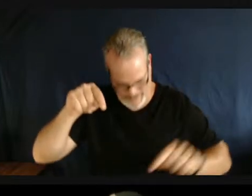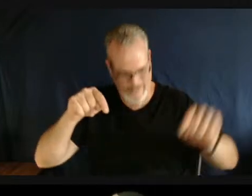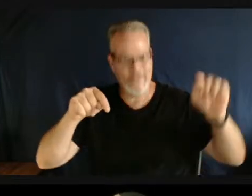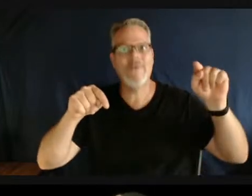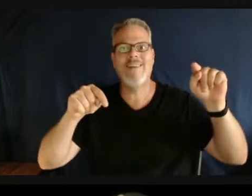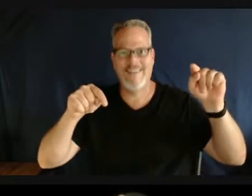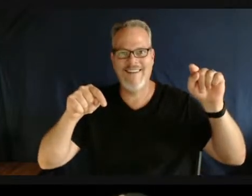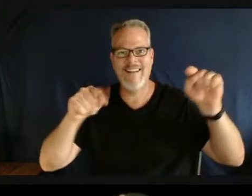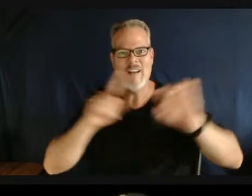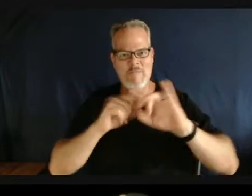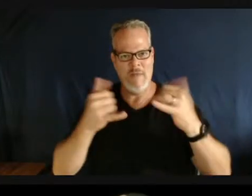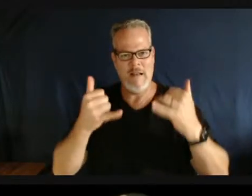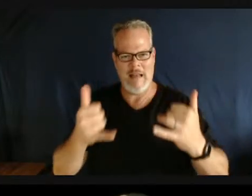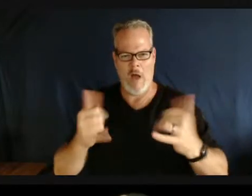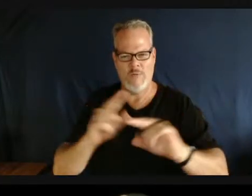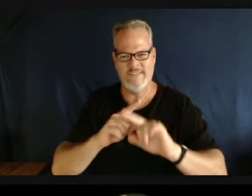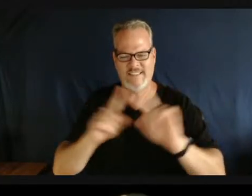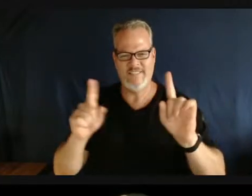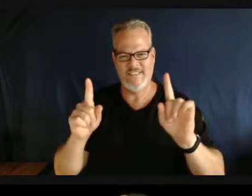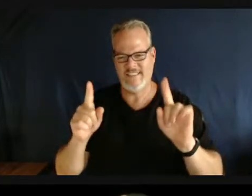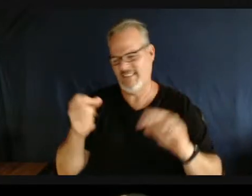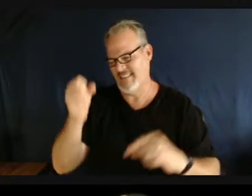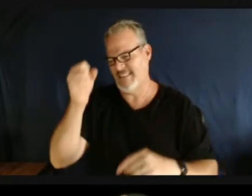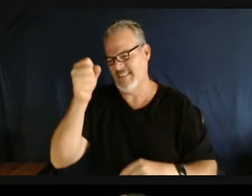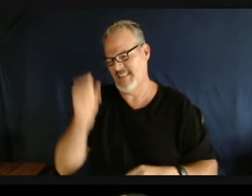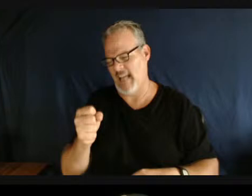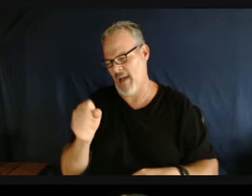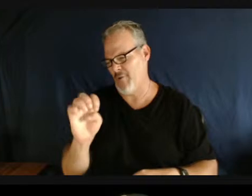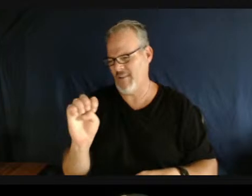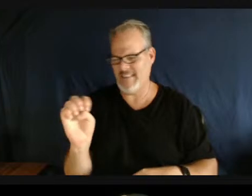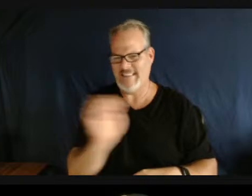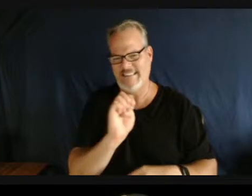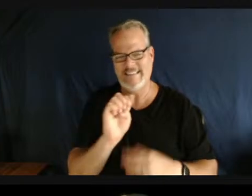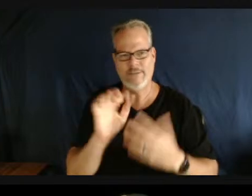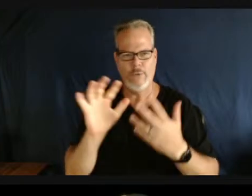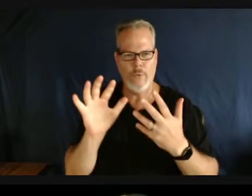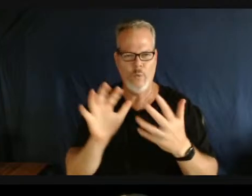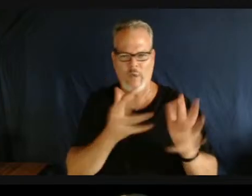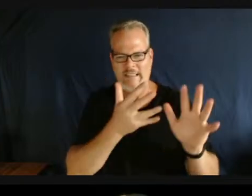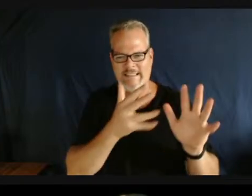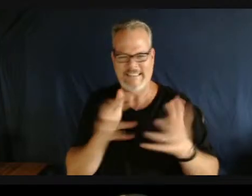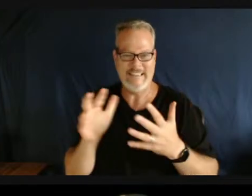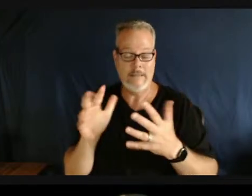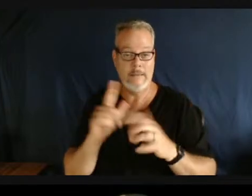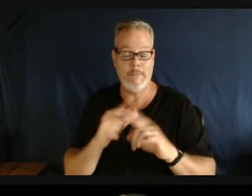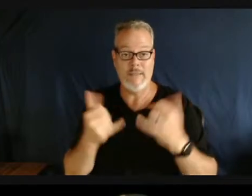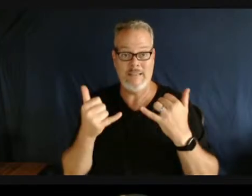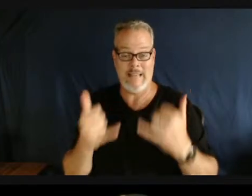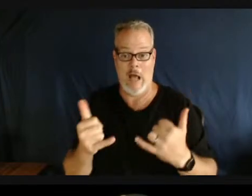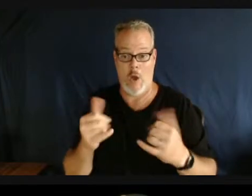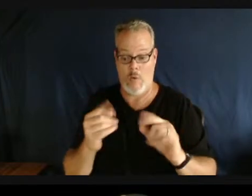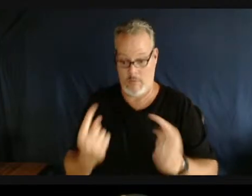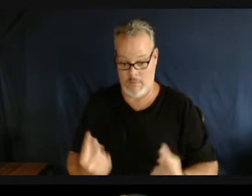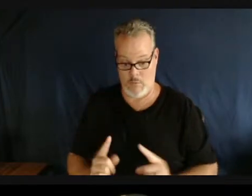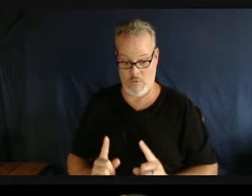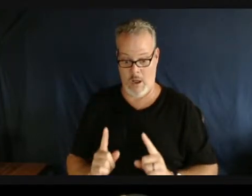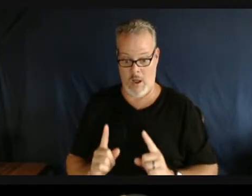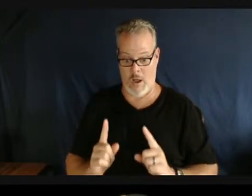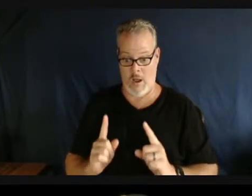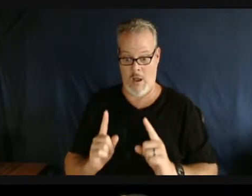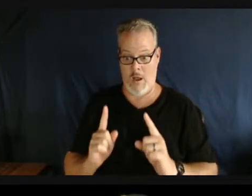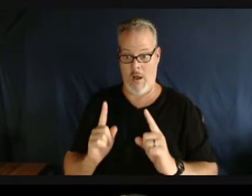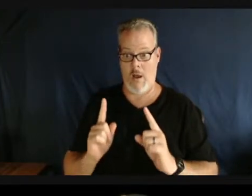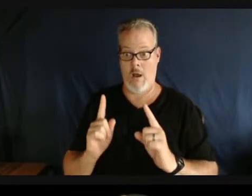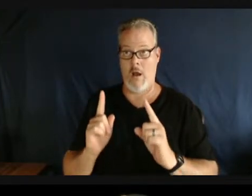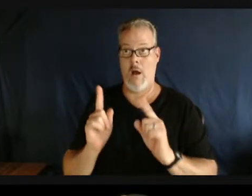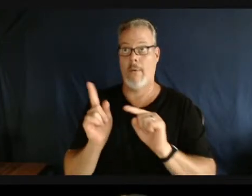have this southern or southeast wind, or so Kona wind's usually from the west, but the south wind that comes from here can bring this up